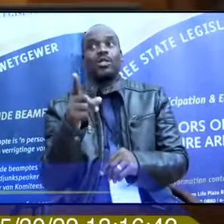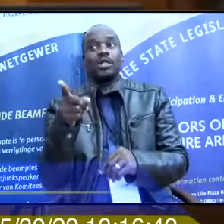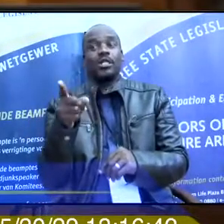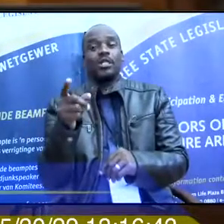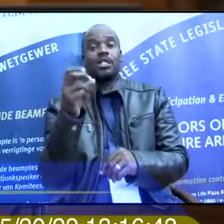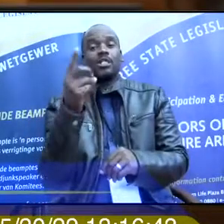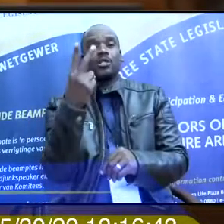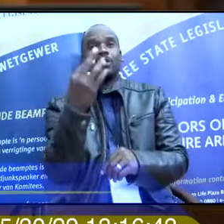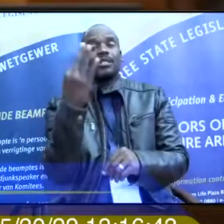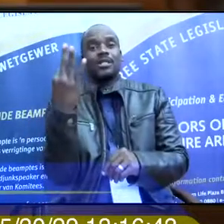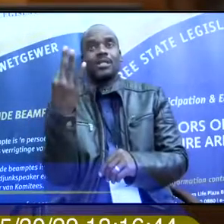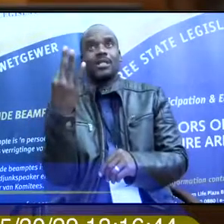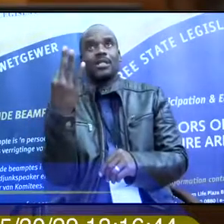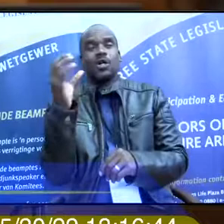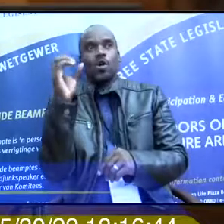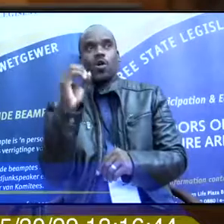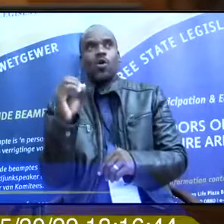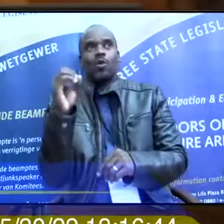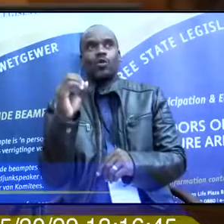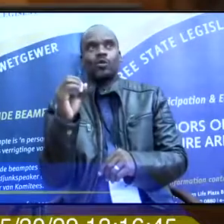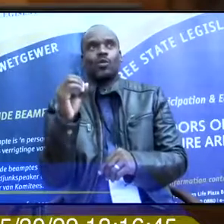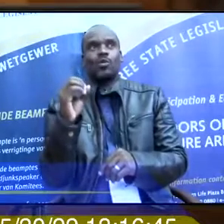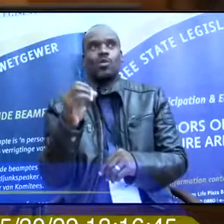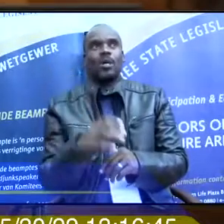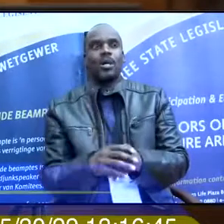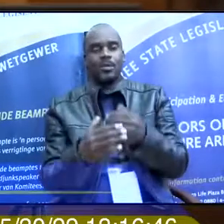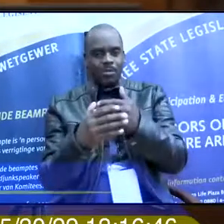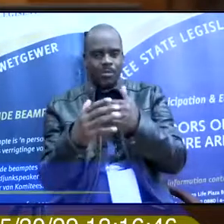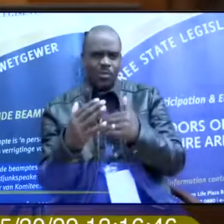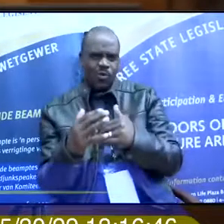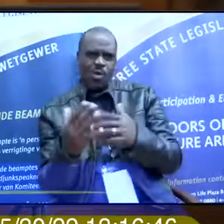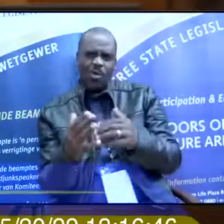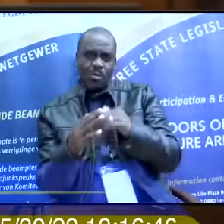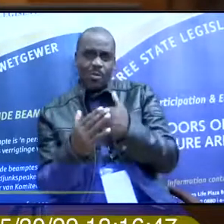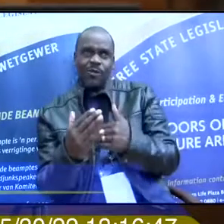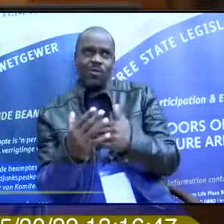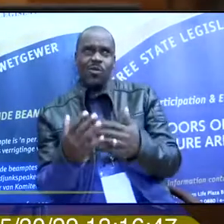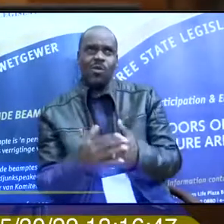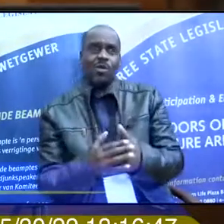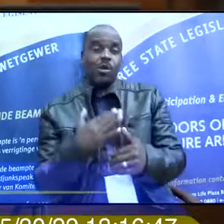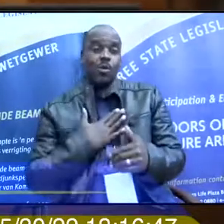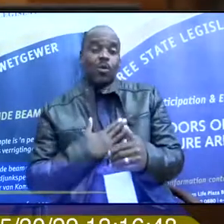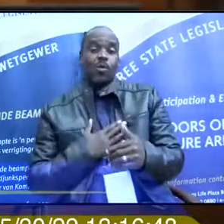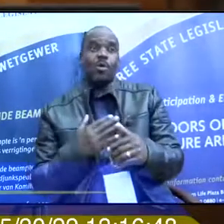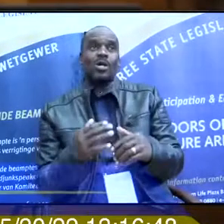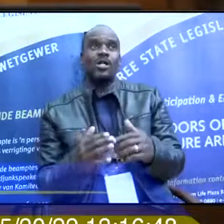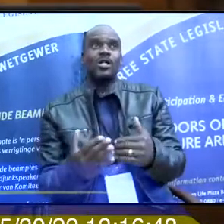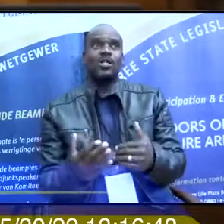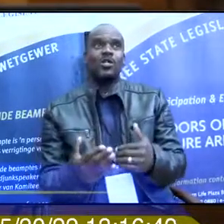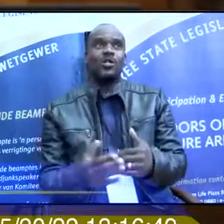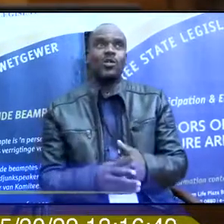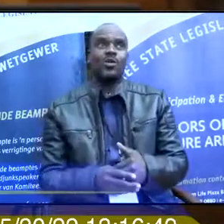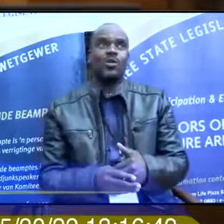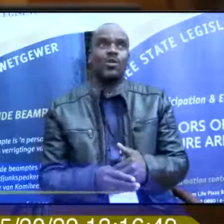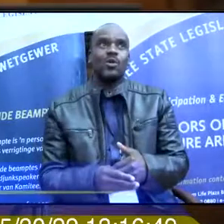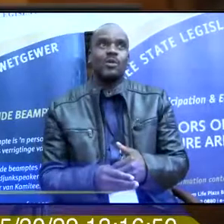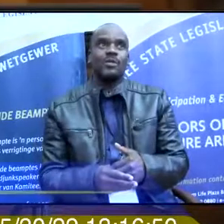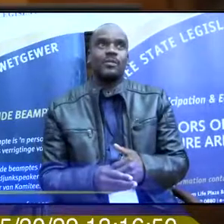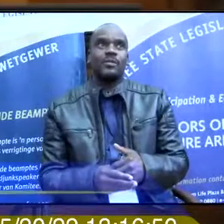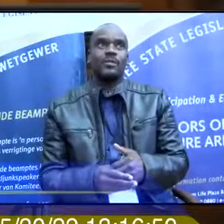they are waiting to receive their uniform because we want to be identified wherever we are in south